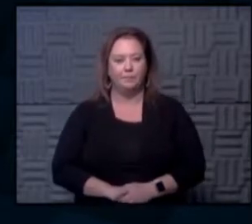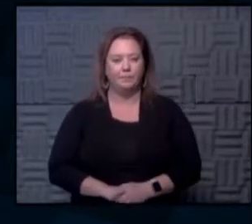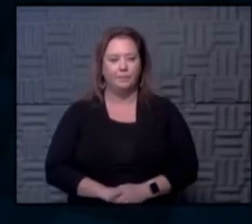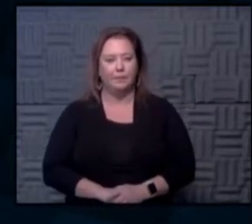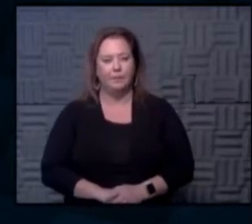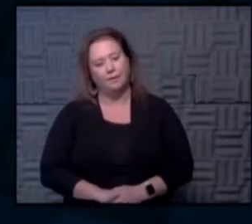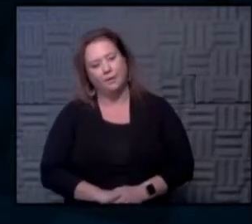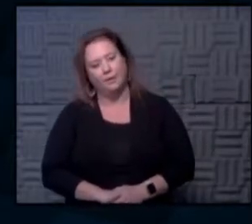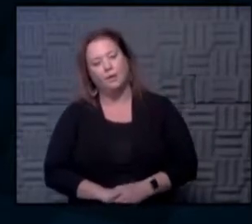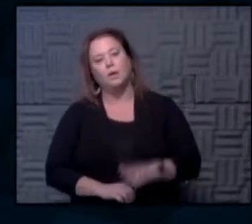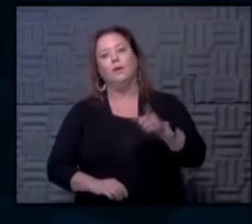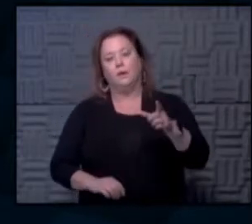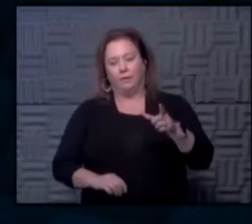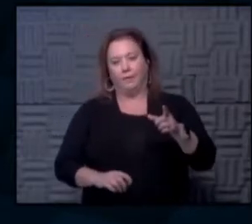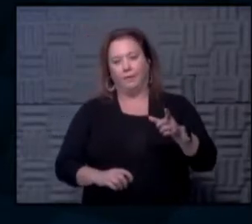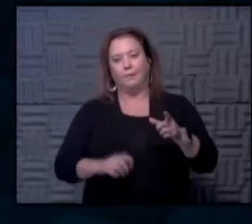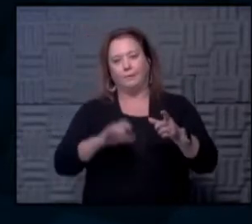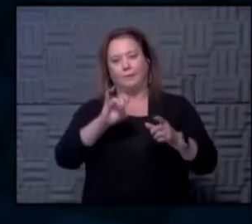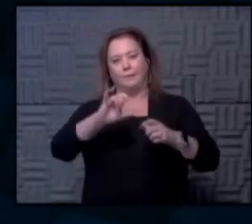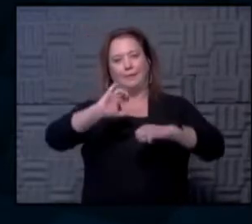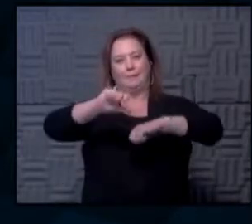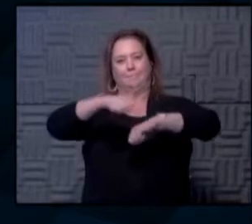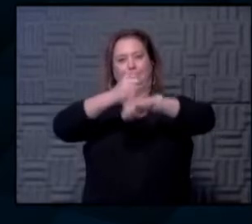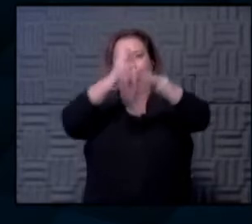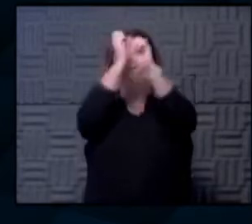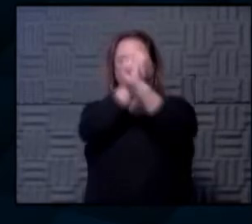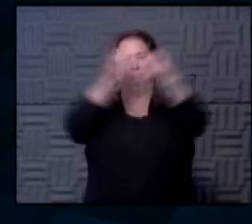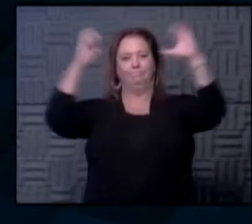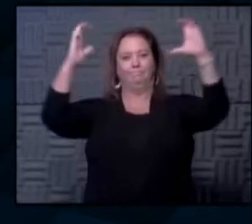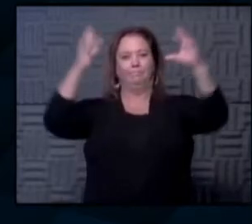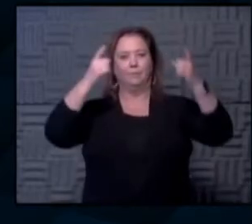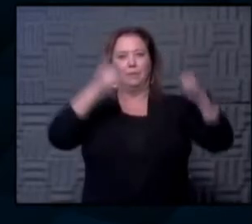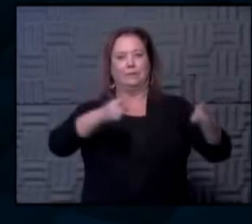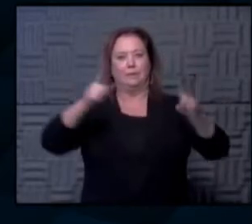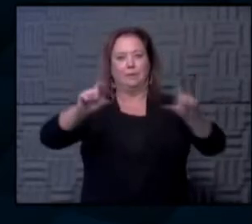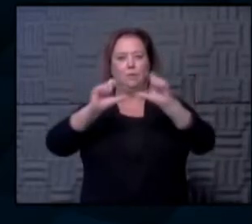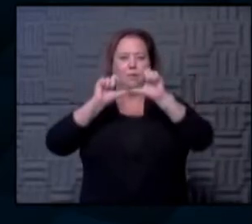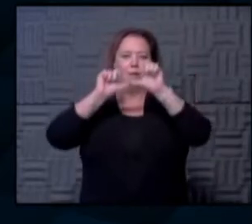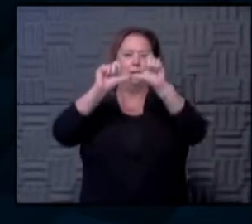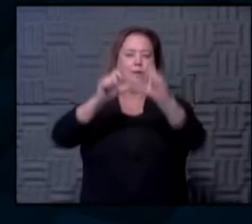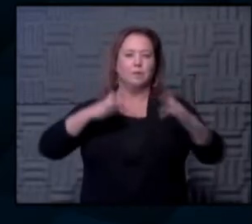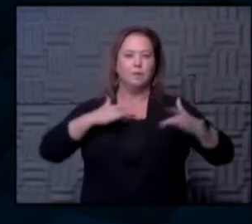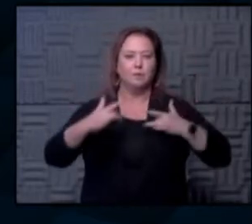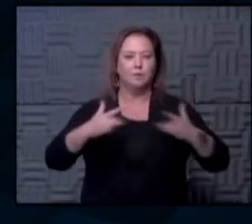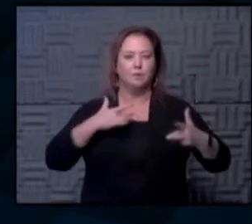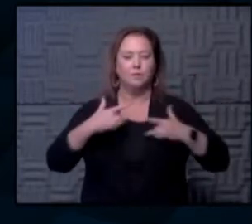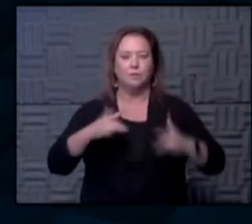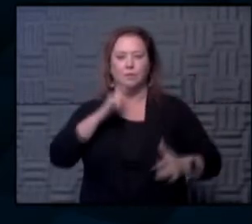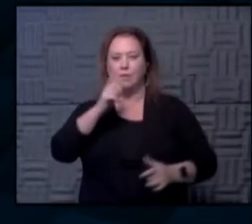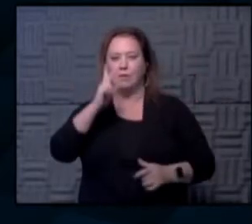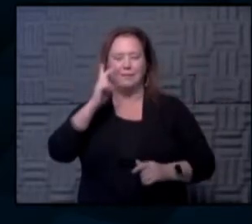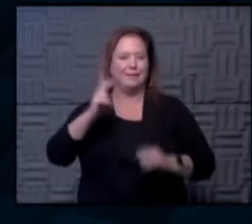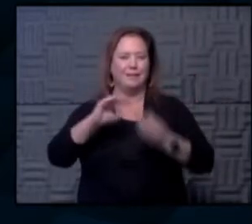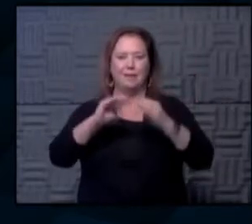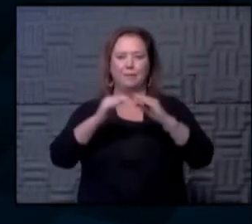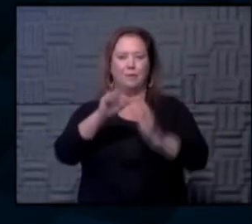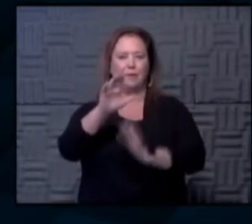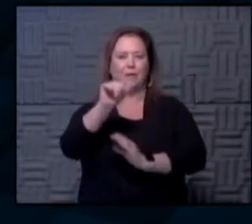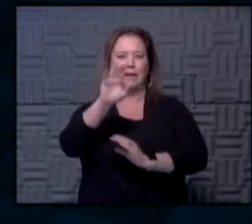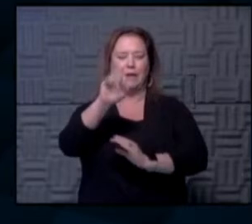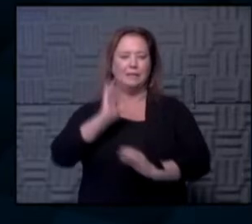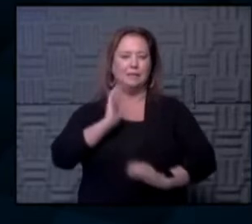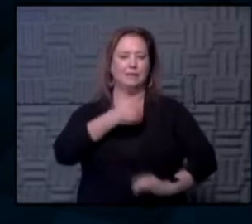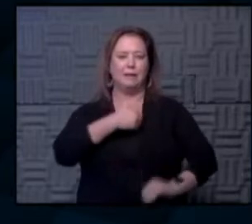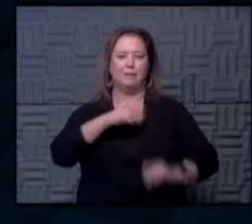And finally, so that's maybe to set the stage, right? That says we continue to be concerned. We are not seeing the number of new cases in